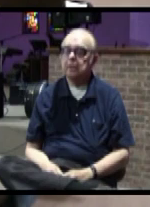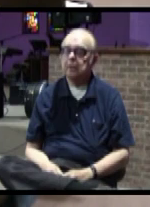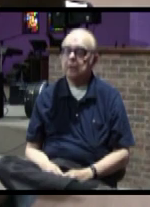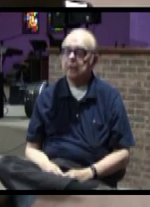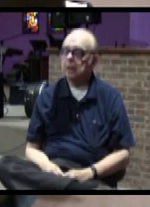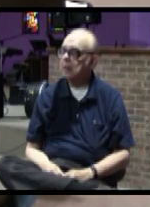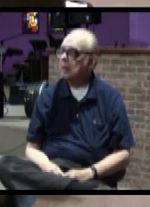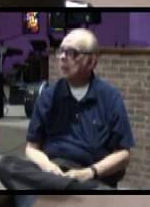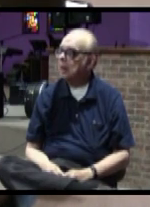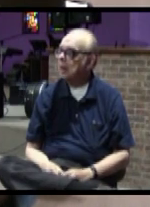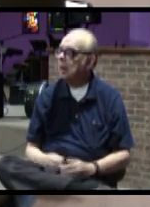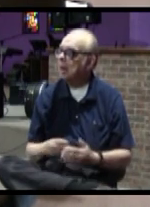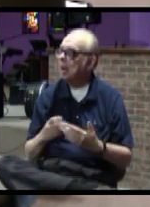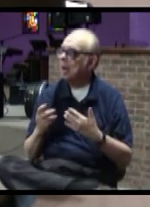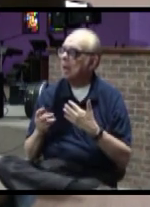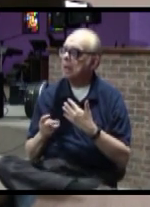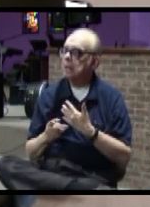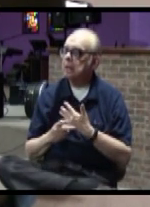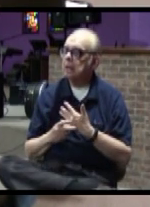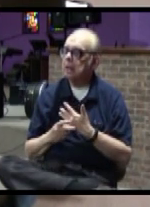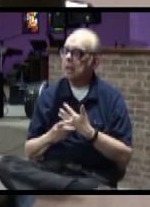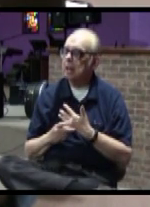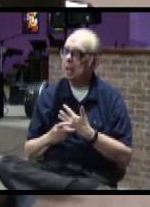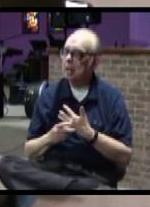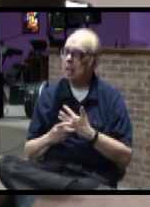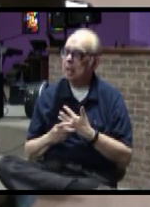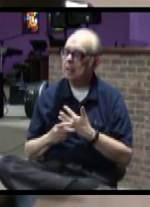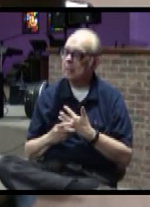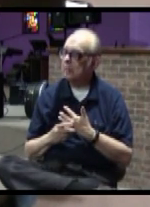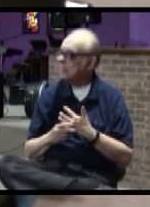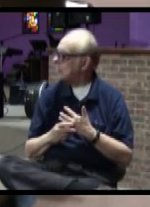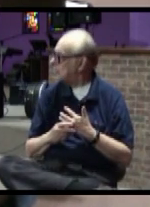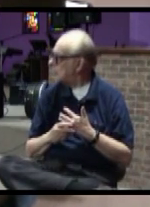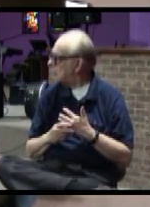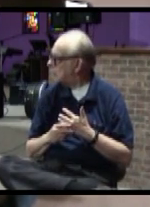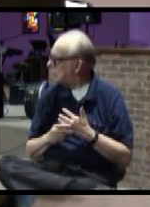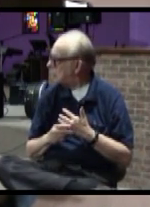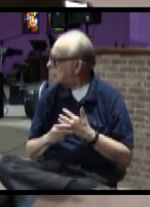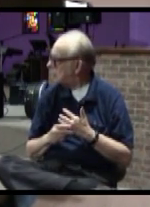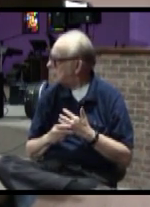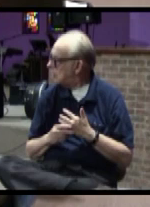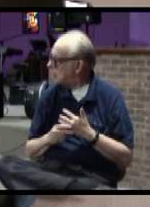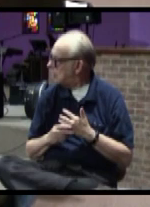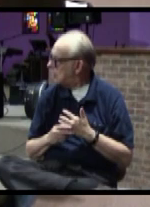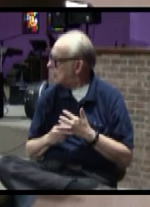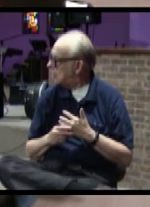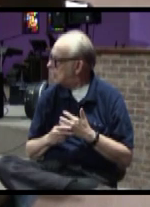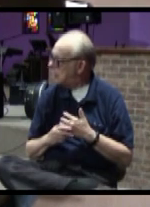So, the bulletin was a missing piece.